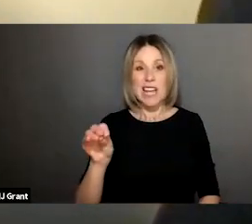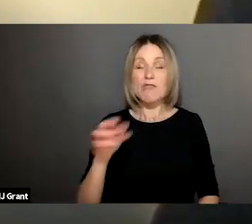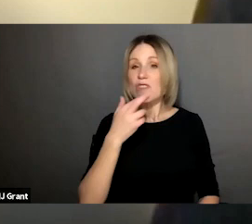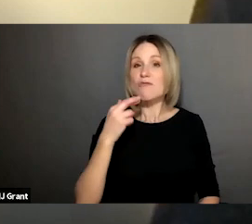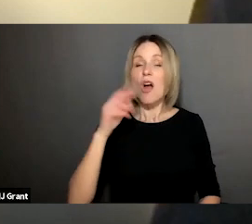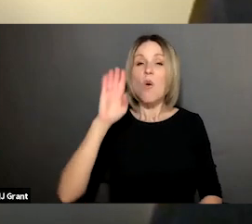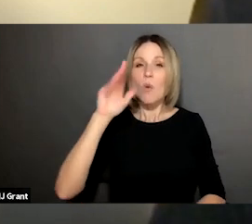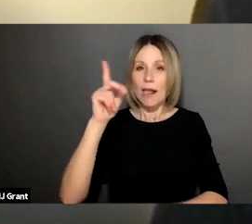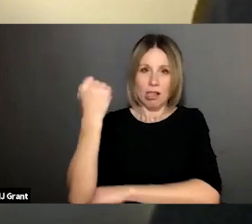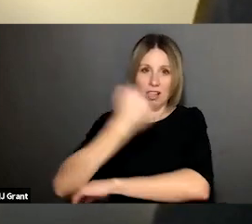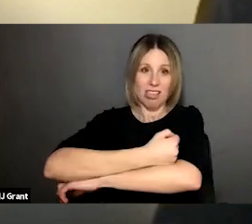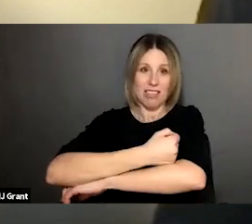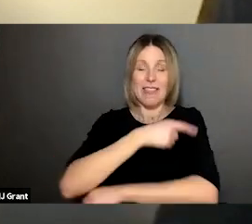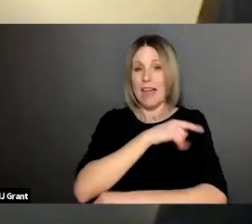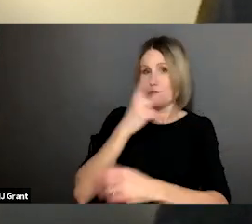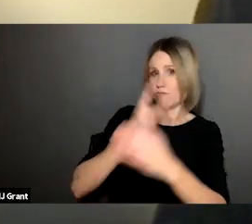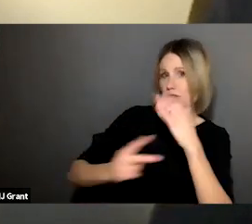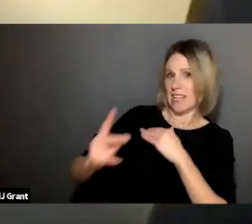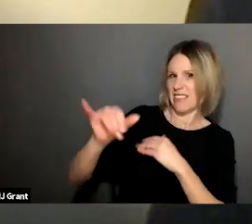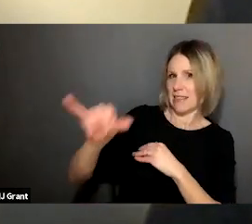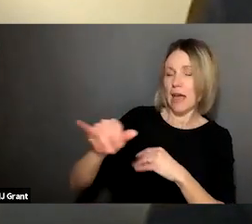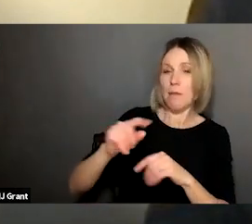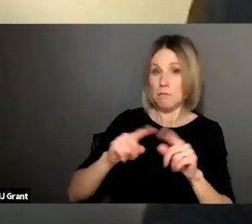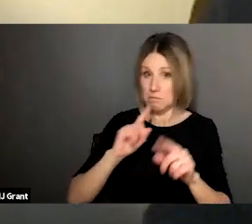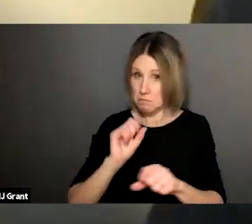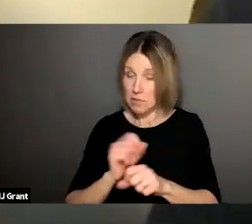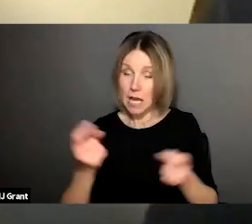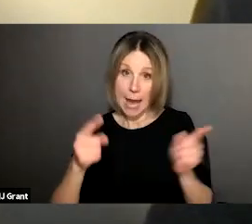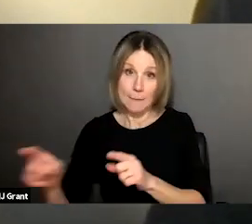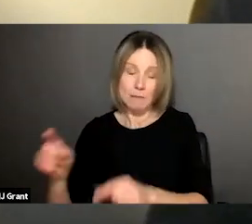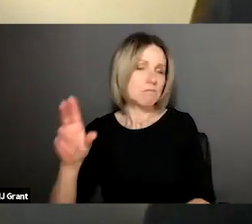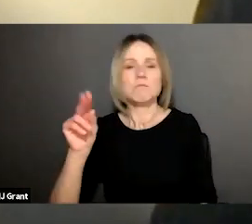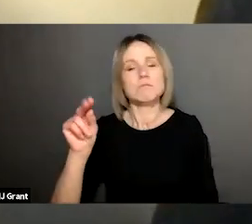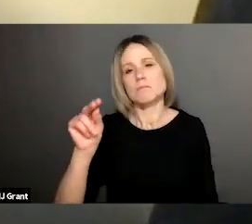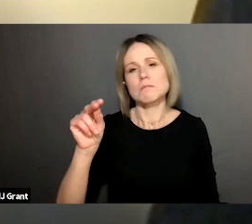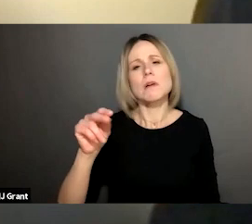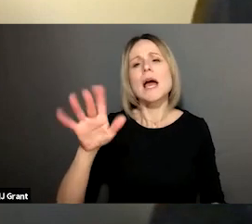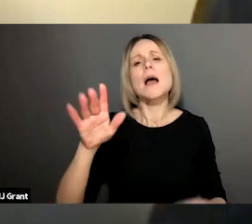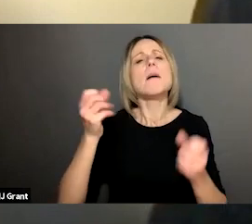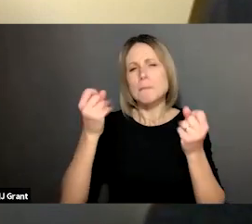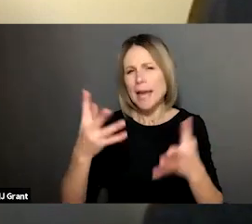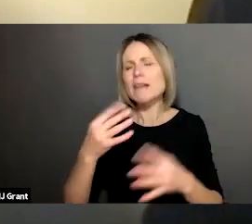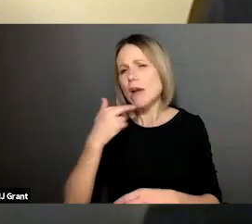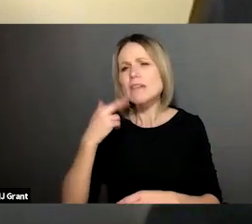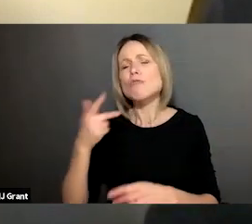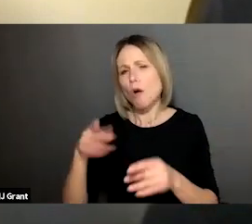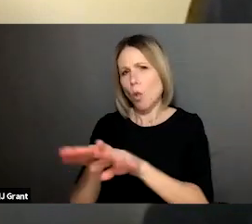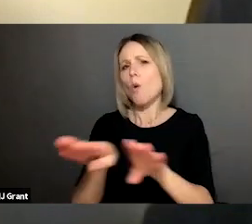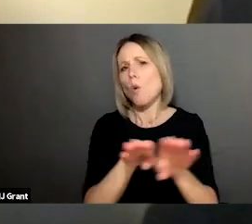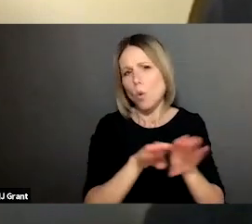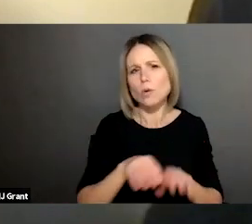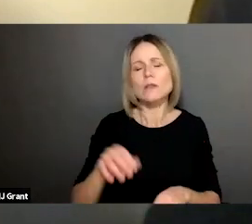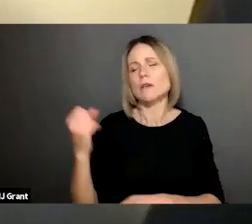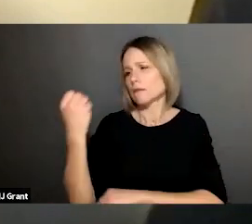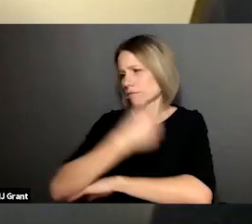like, doesn't seem to have played out. Lots and lots and lots of restaurants have died, and it's